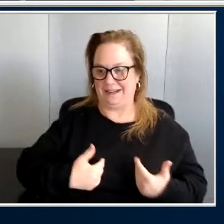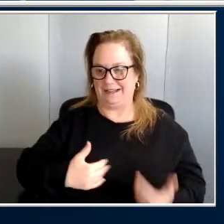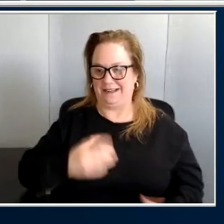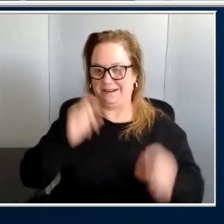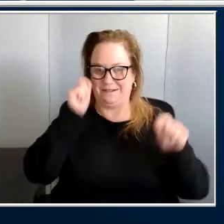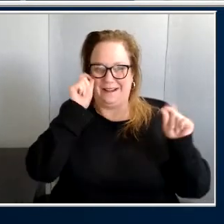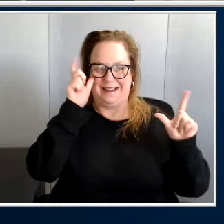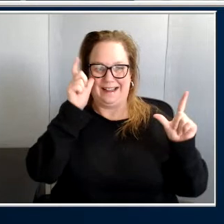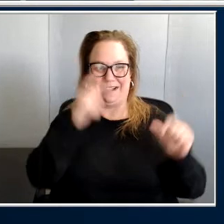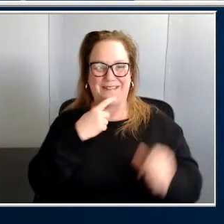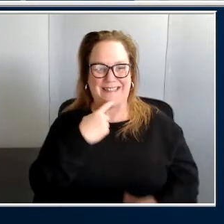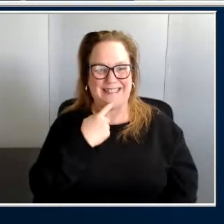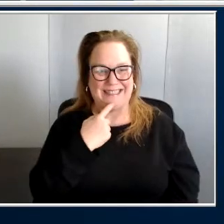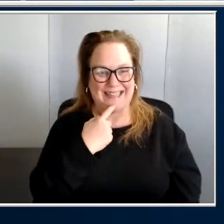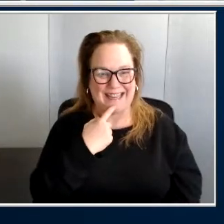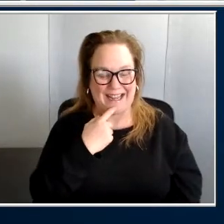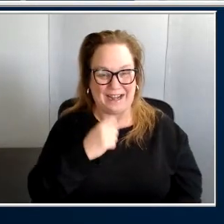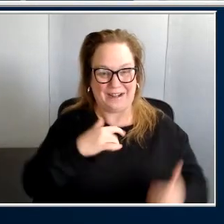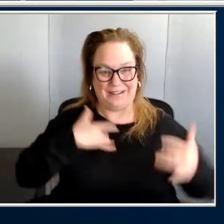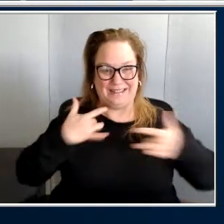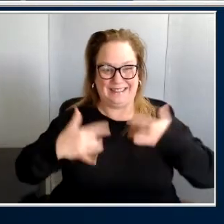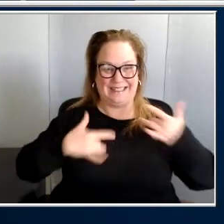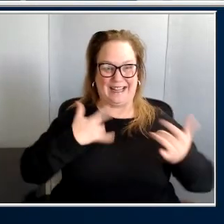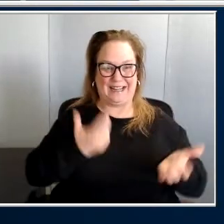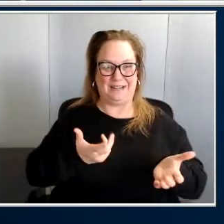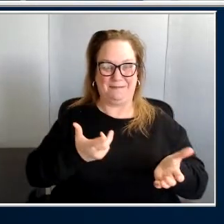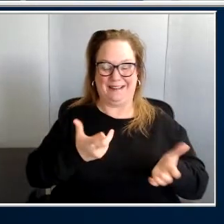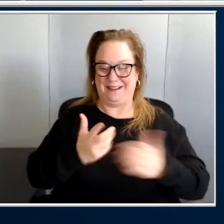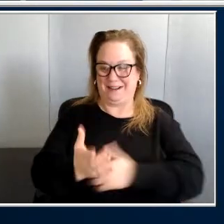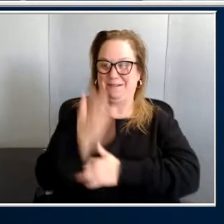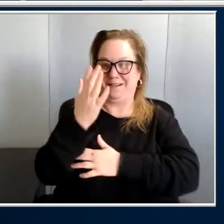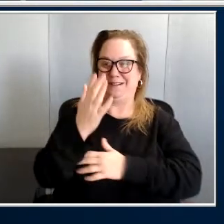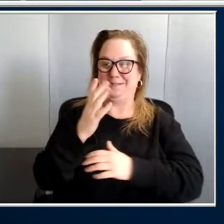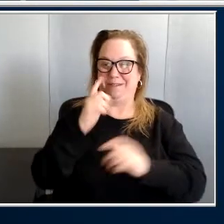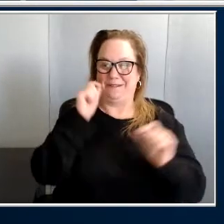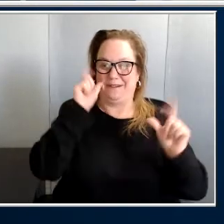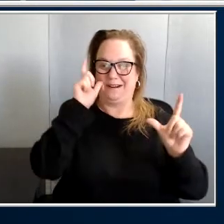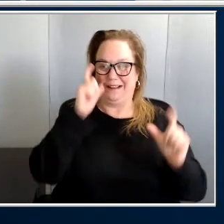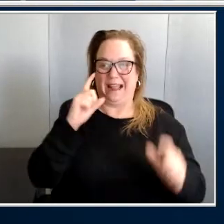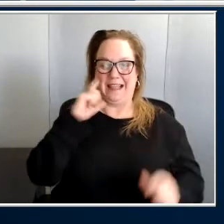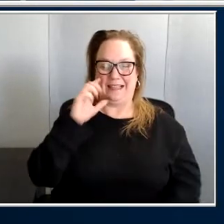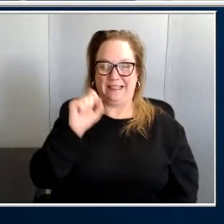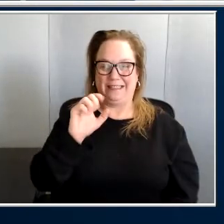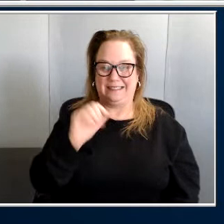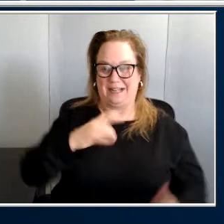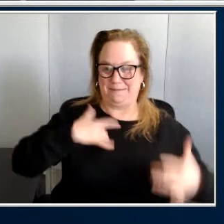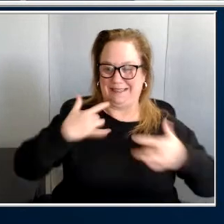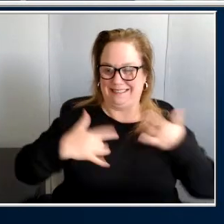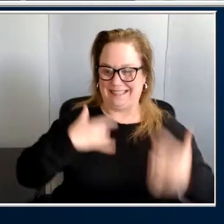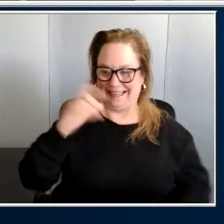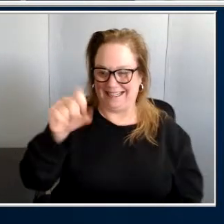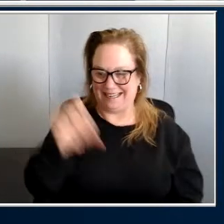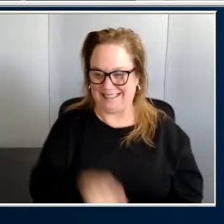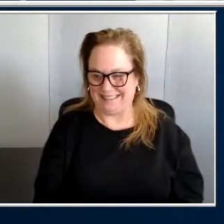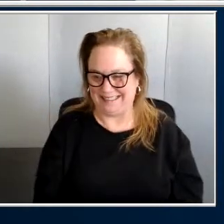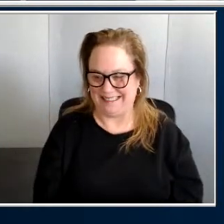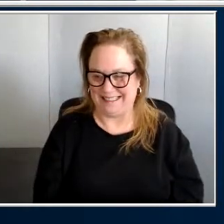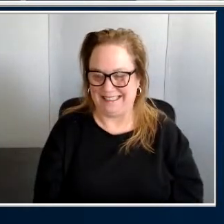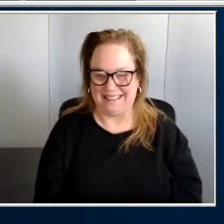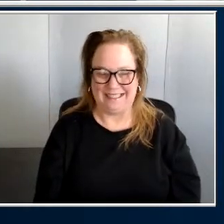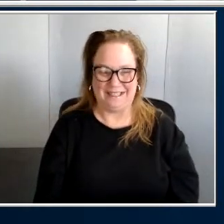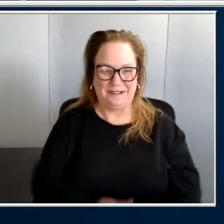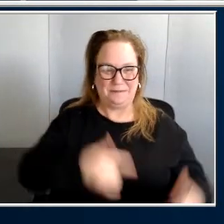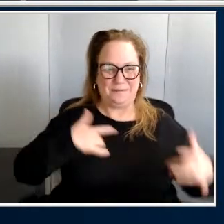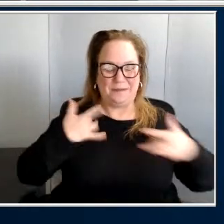was going to say, are you excited to be up here and doing this? I think so. I'm excited. Well, good. We are excited too.